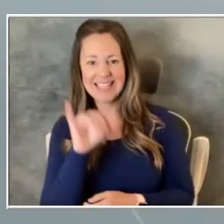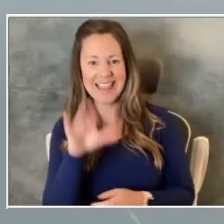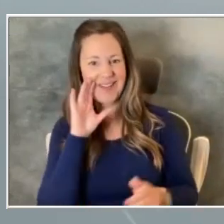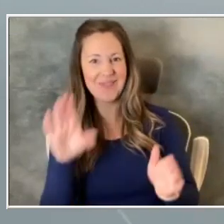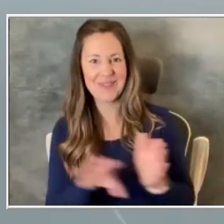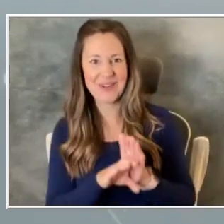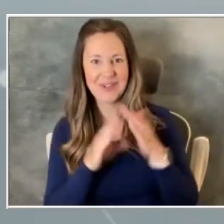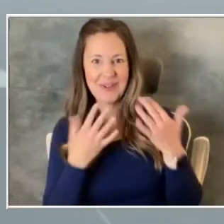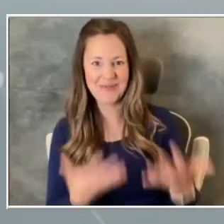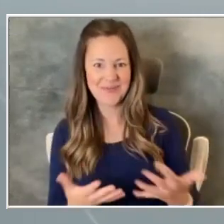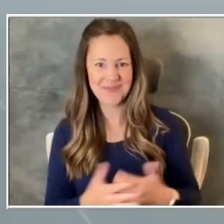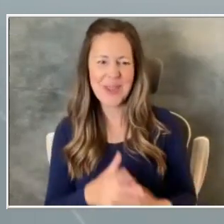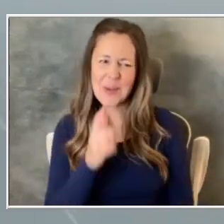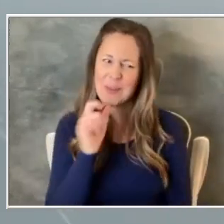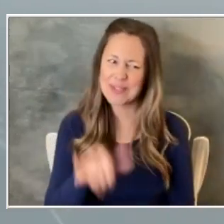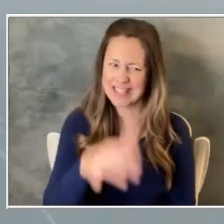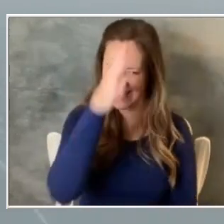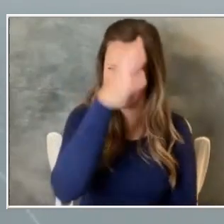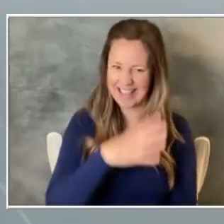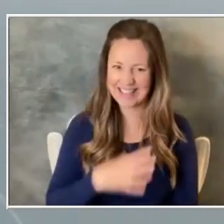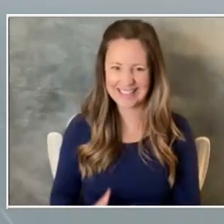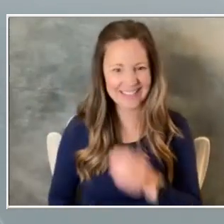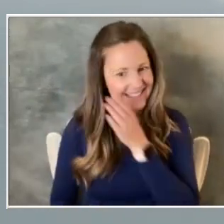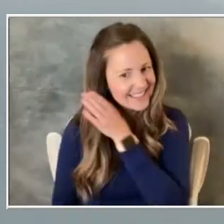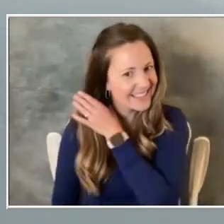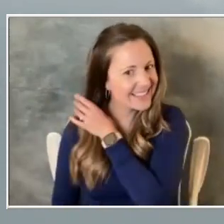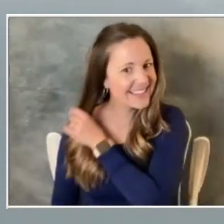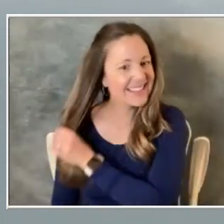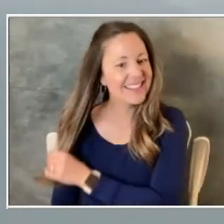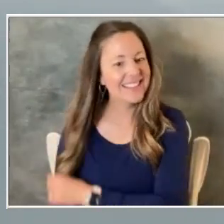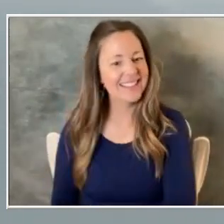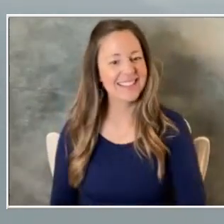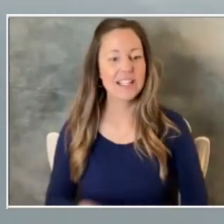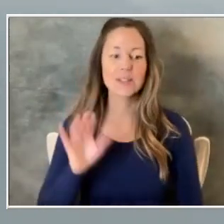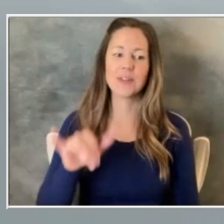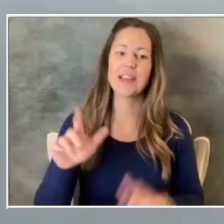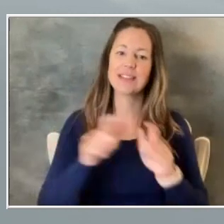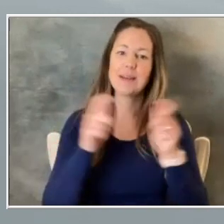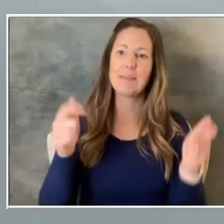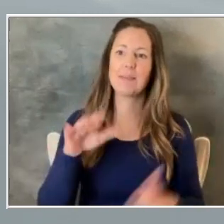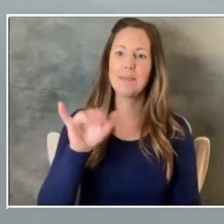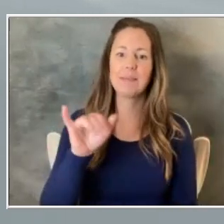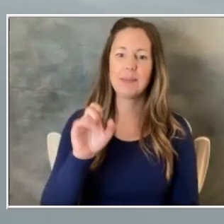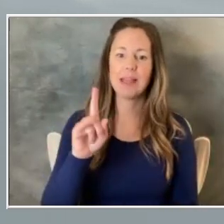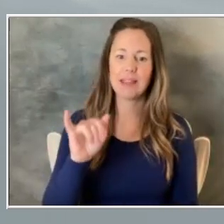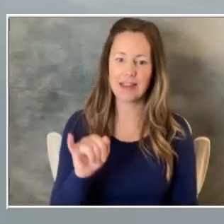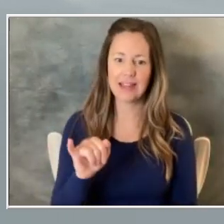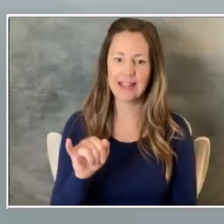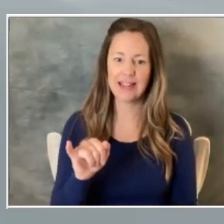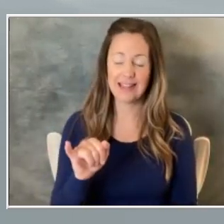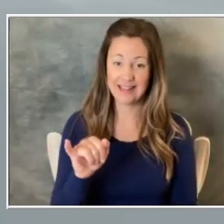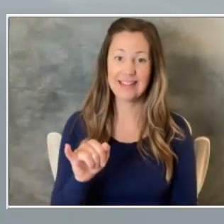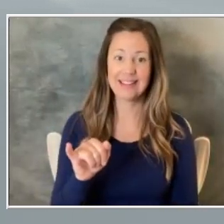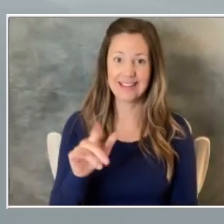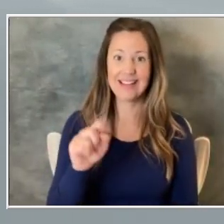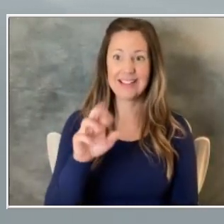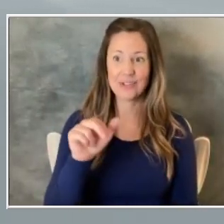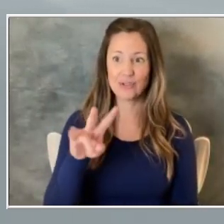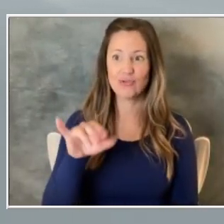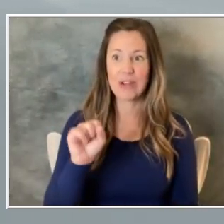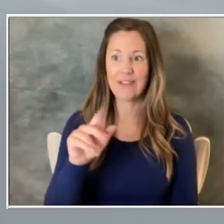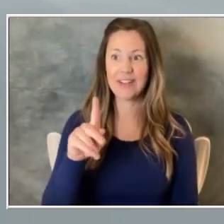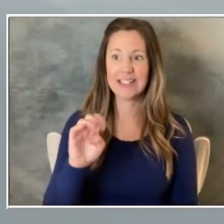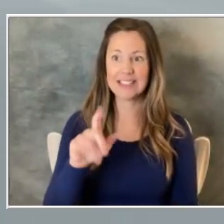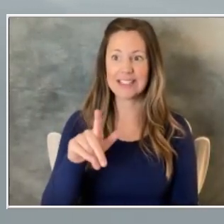Okay, who's this guy? So that's the Big Yeti. So Travis Kelce's Big Yeti, and that's a great story behind